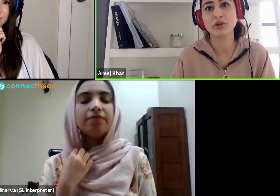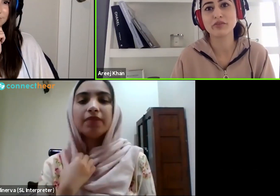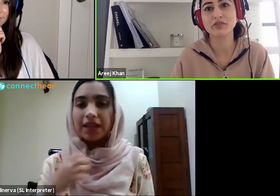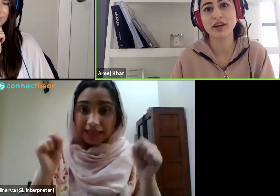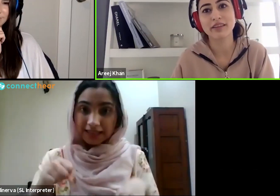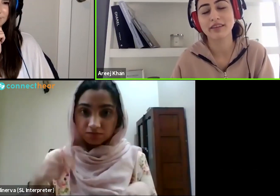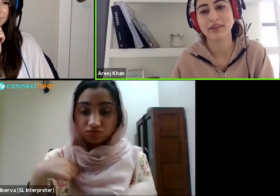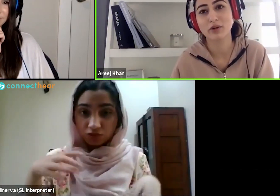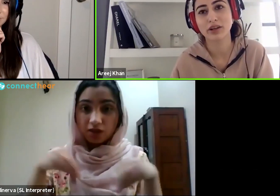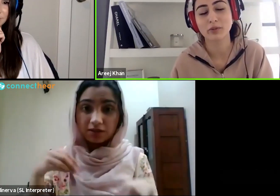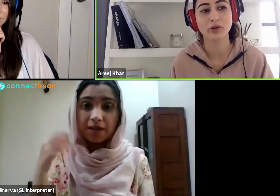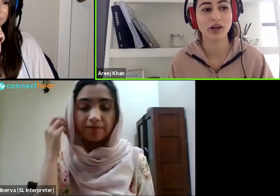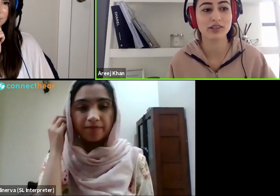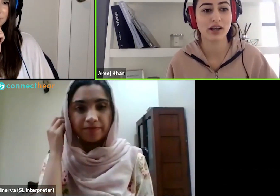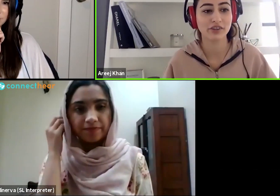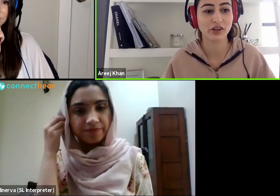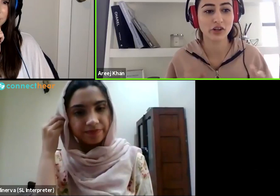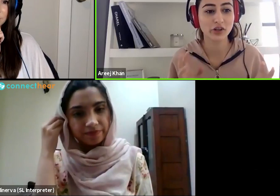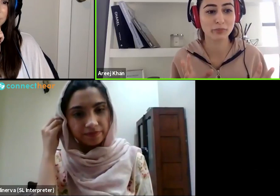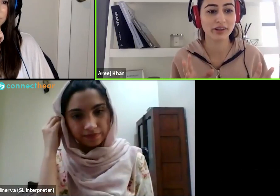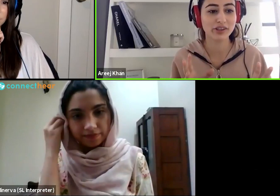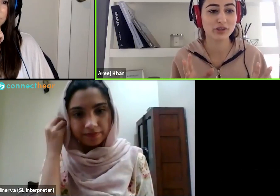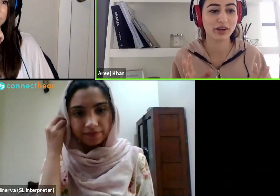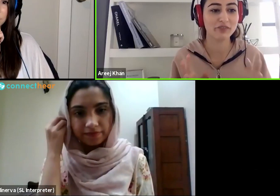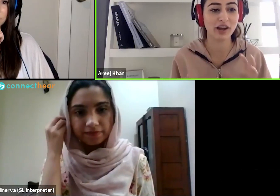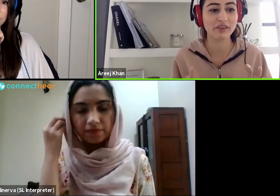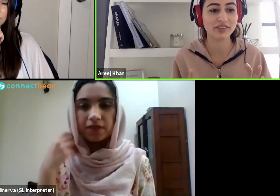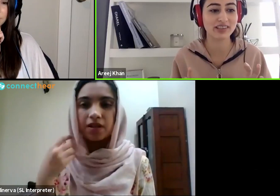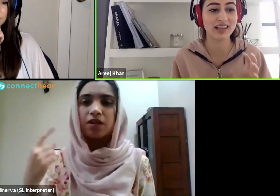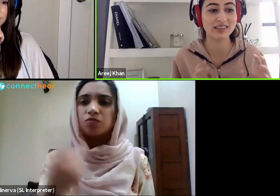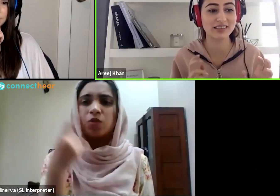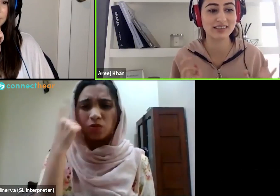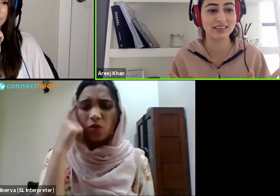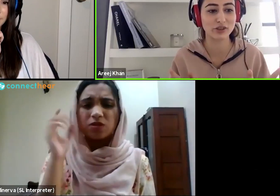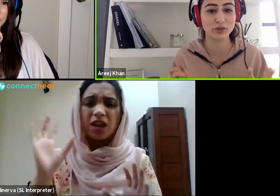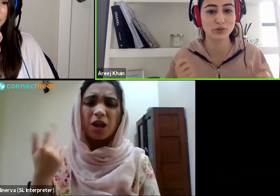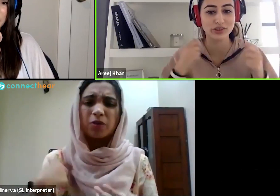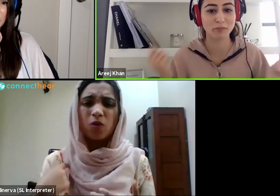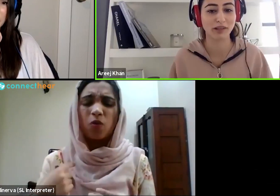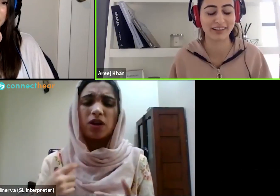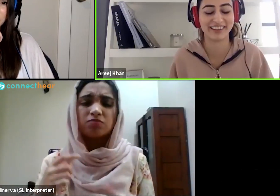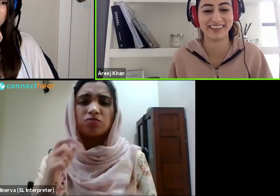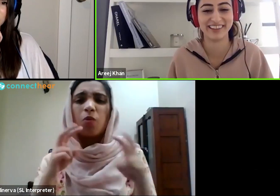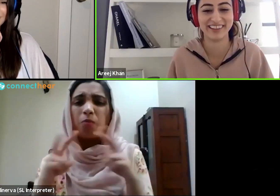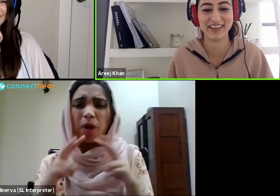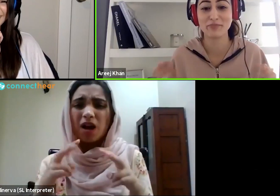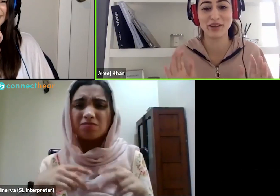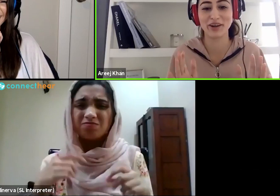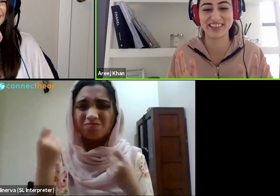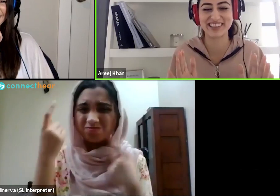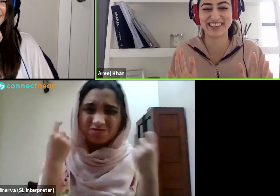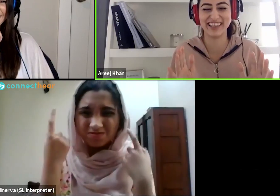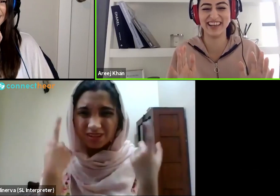Do you ever find that, like when you guys are having an argument, do you ever have the tendency to just unplug?